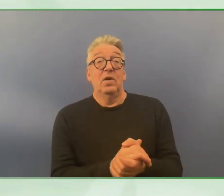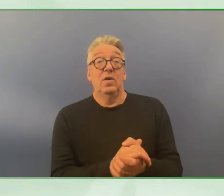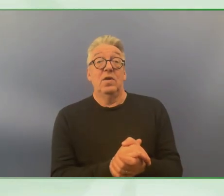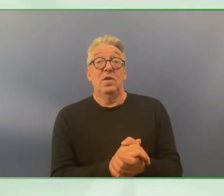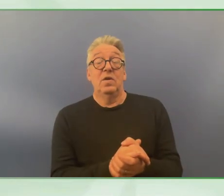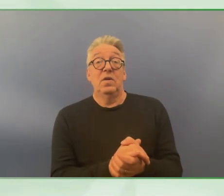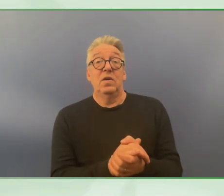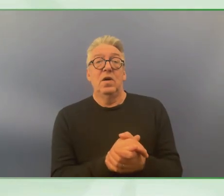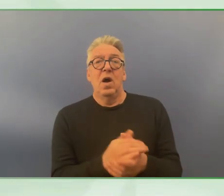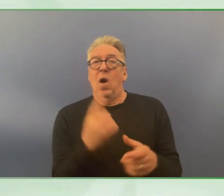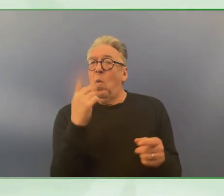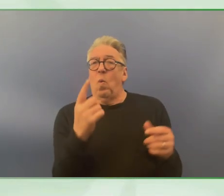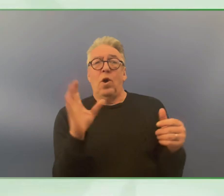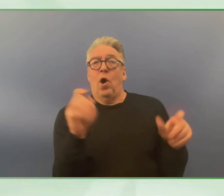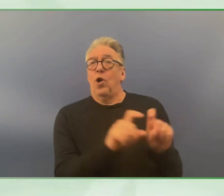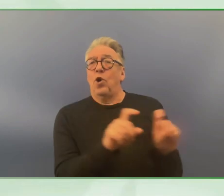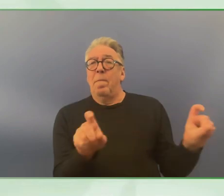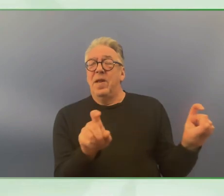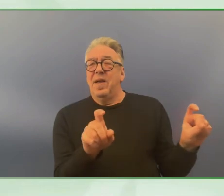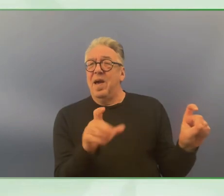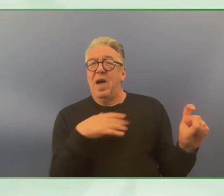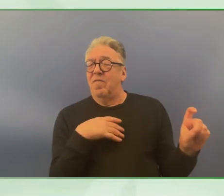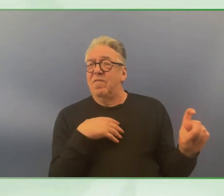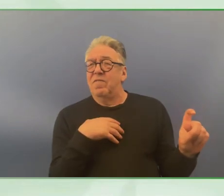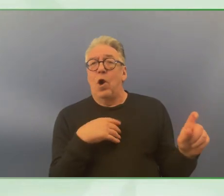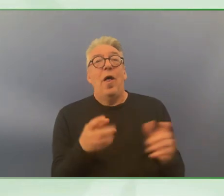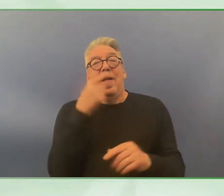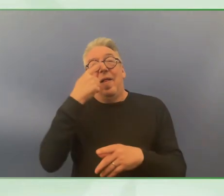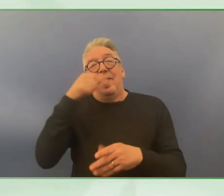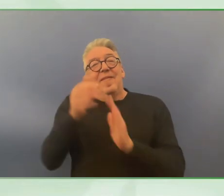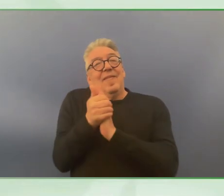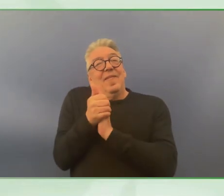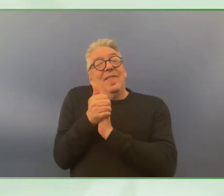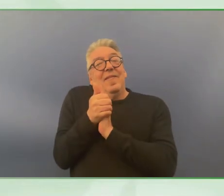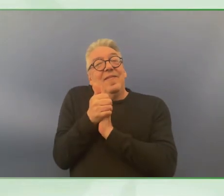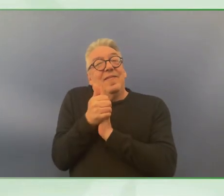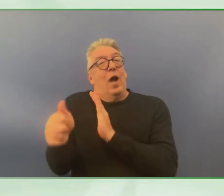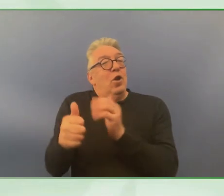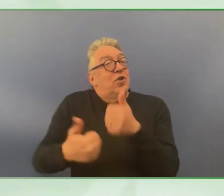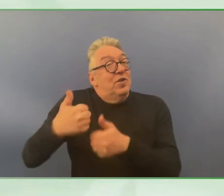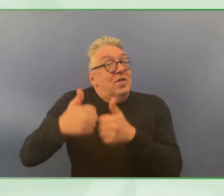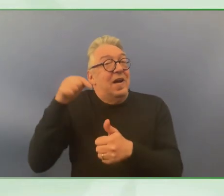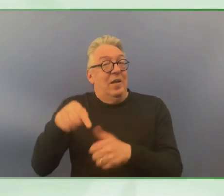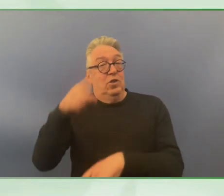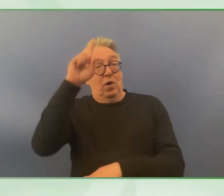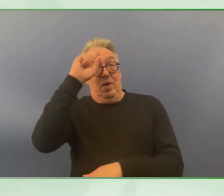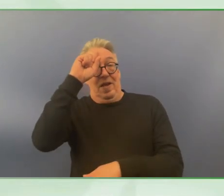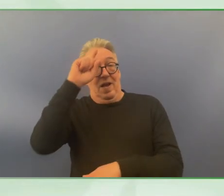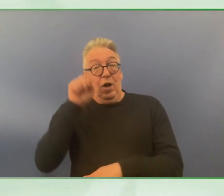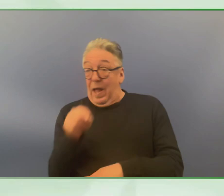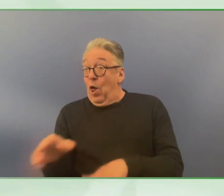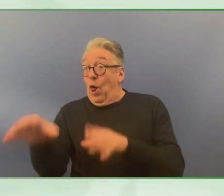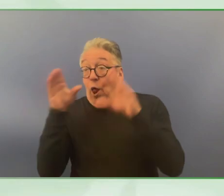program with us in, I think it was Germany, and what they did, they shared the successes, the learnings, maybe also the failures of that